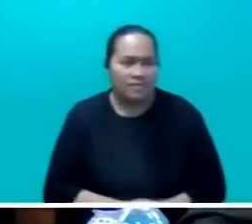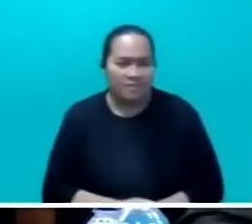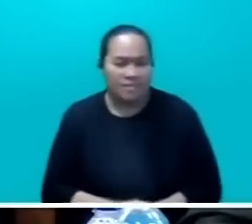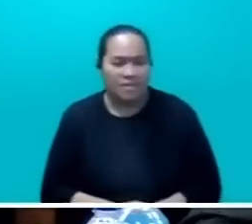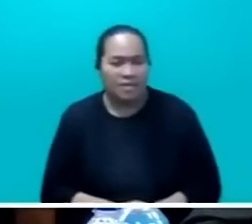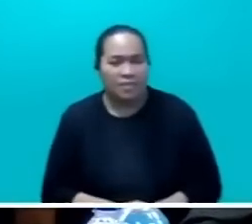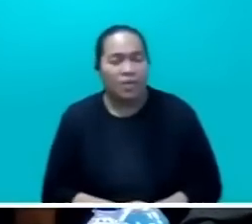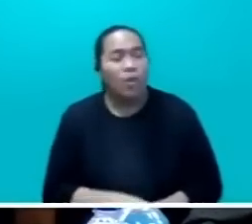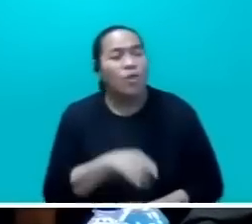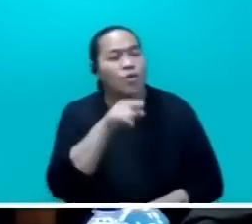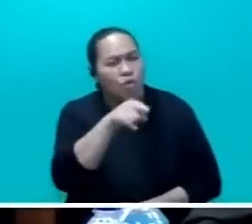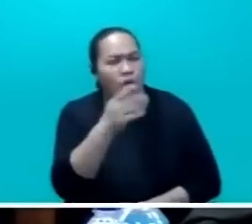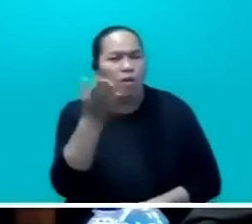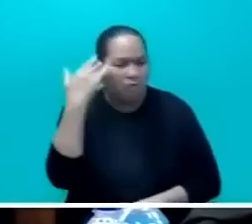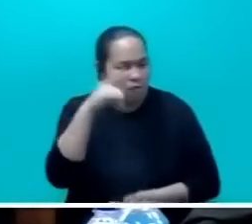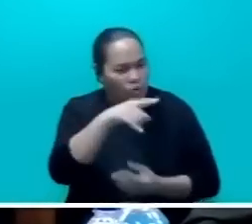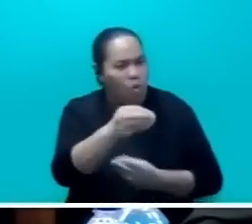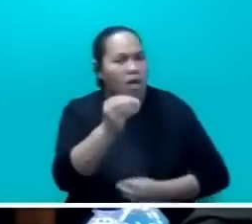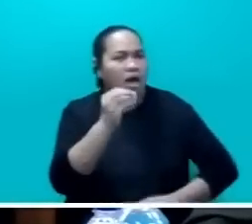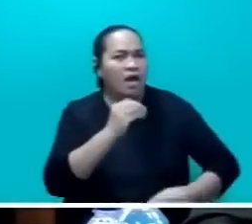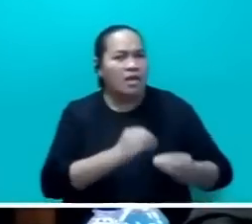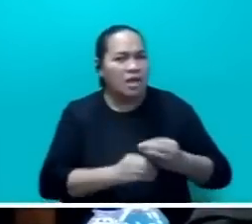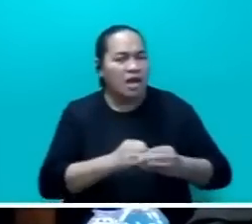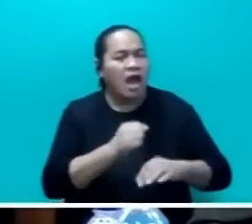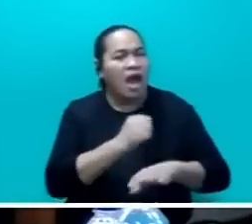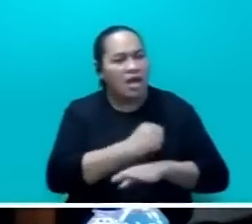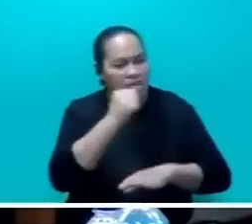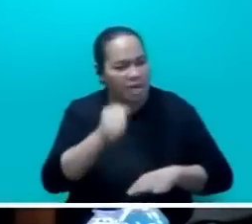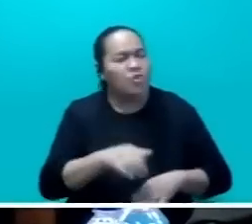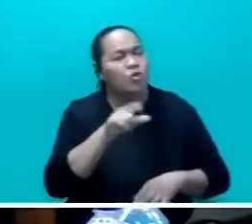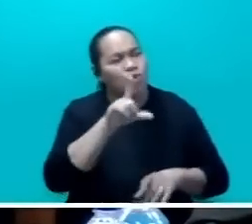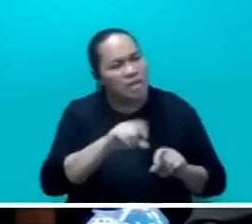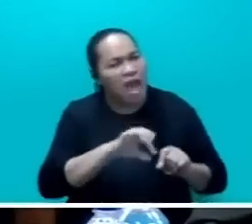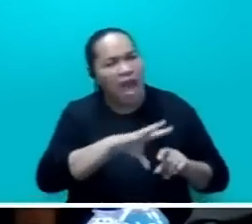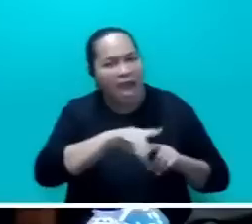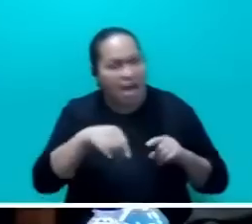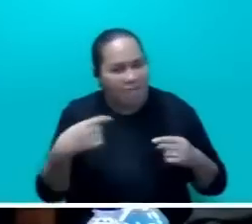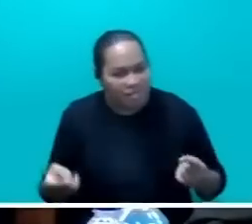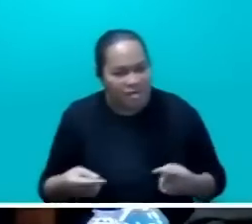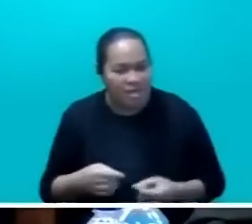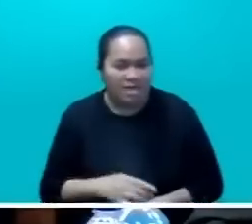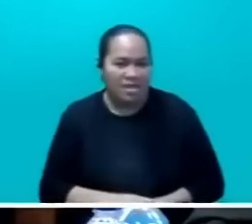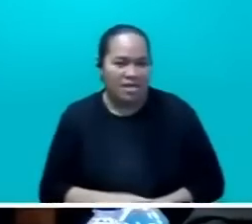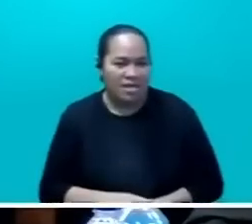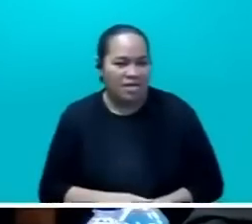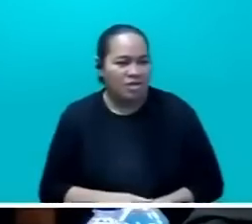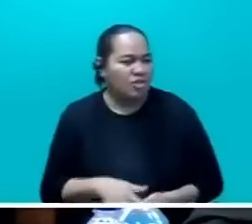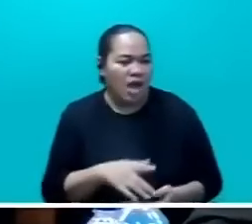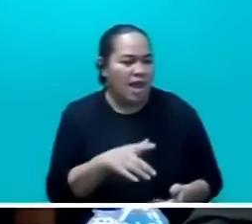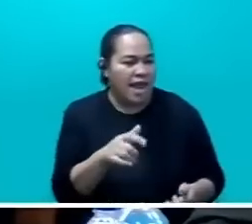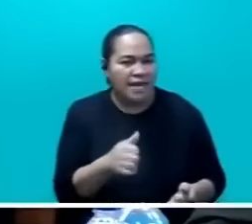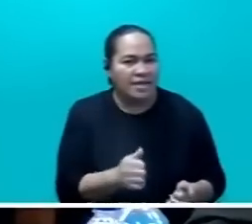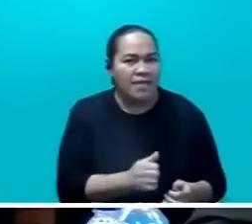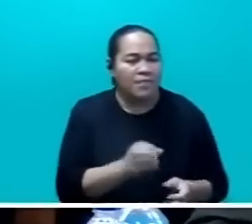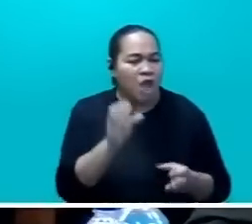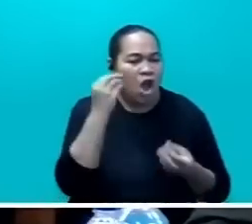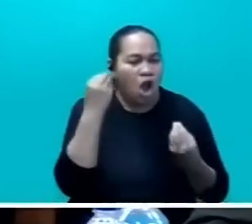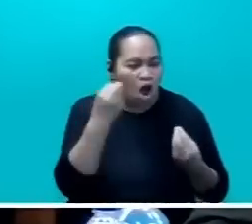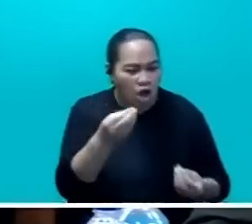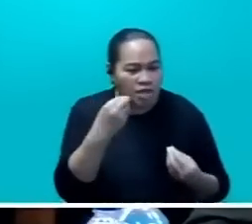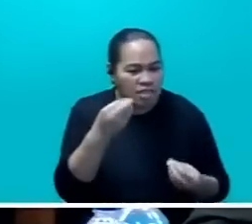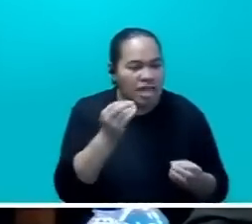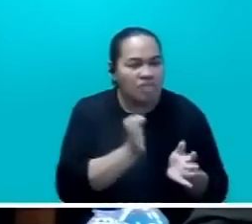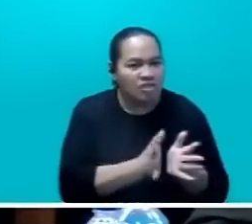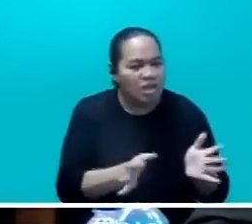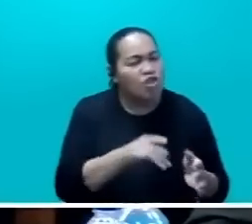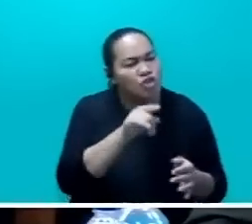When they were in government, they did everything, Mr. Speaker, let alone the Auditor General's office. They tried to interfere in